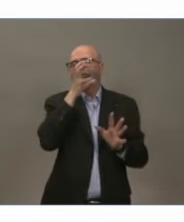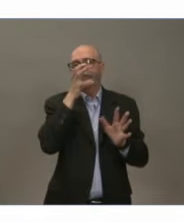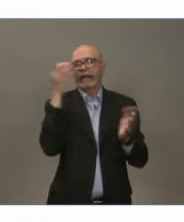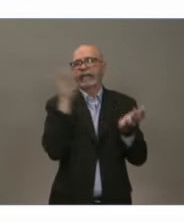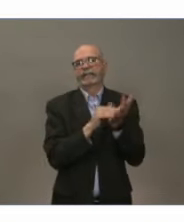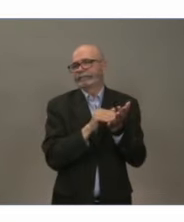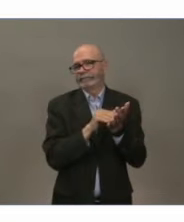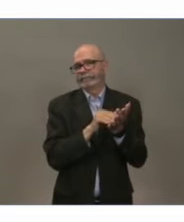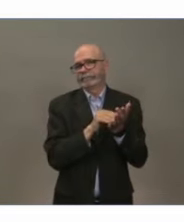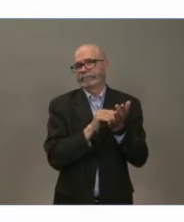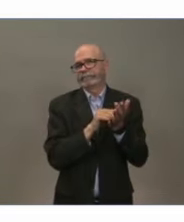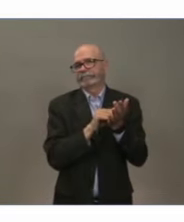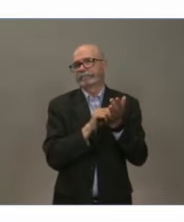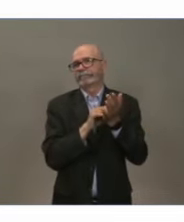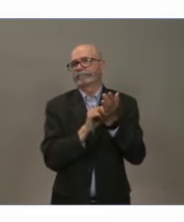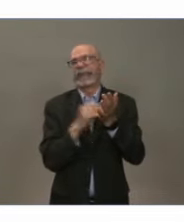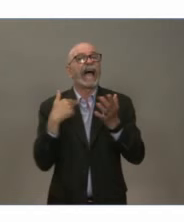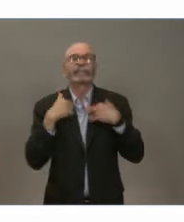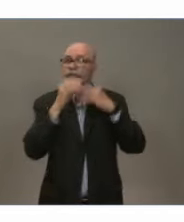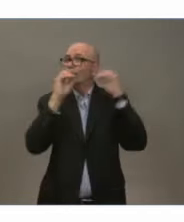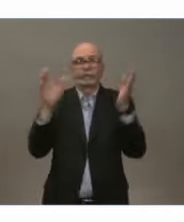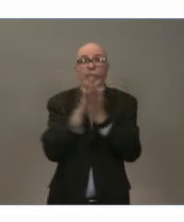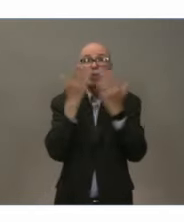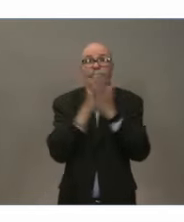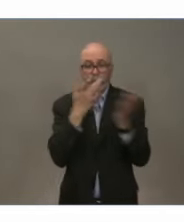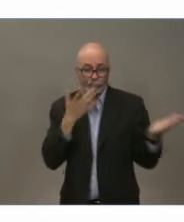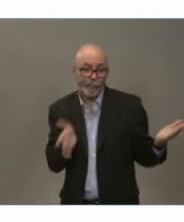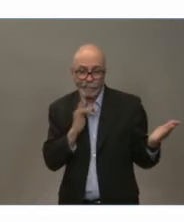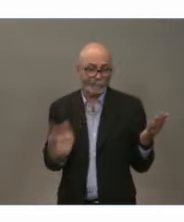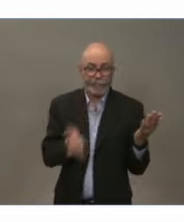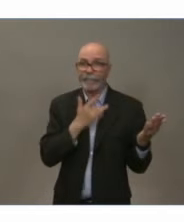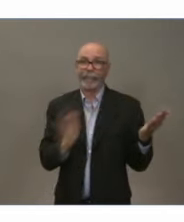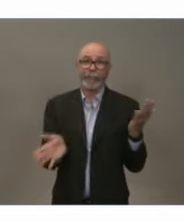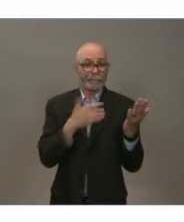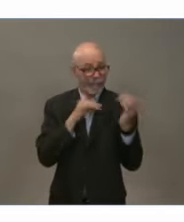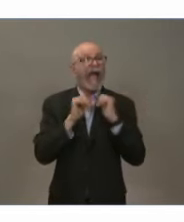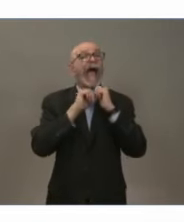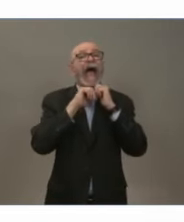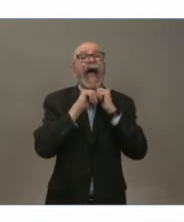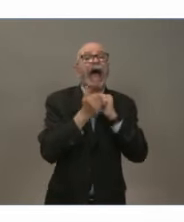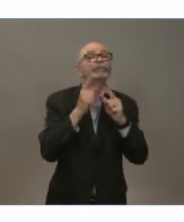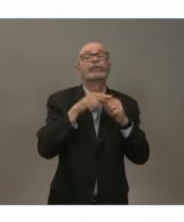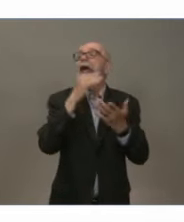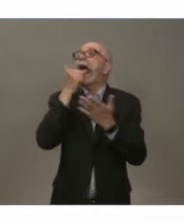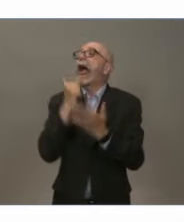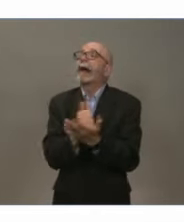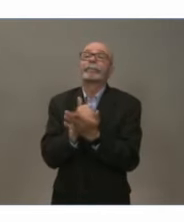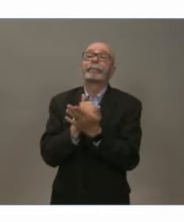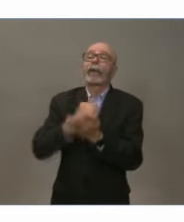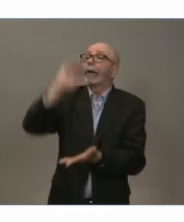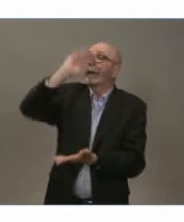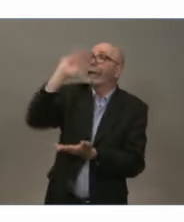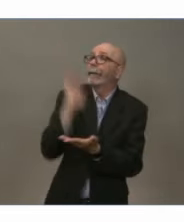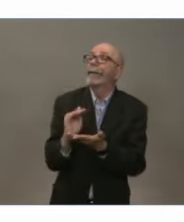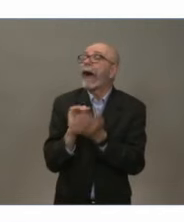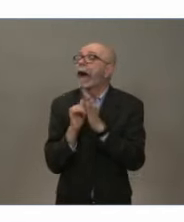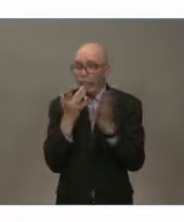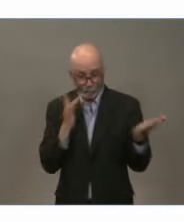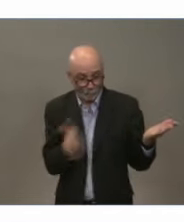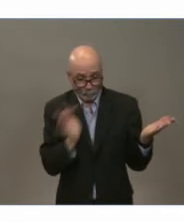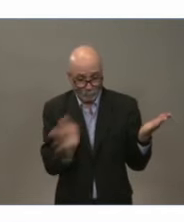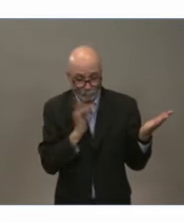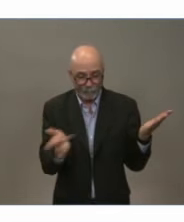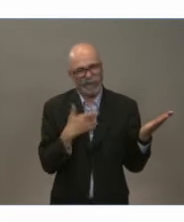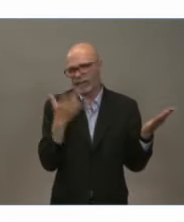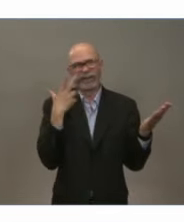pandemic. We're all of us across the globe in public health and in governments are learning as we do this. We